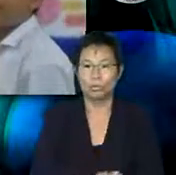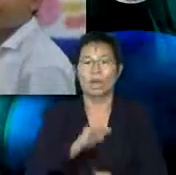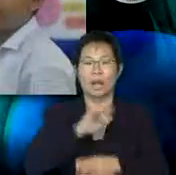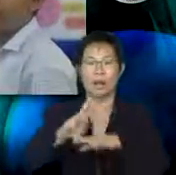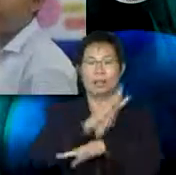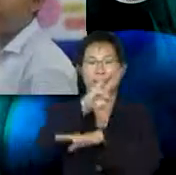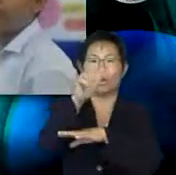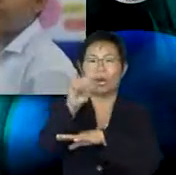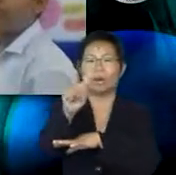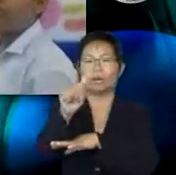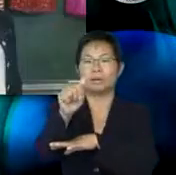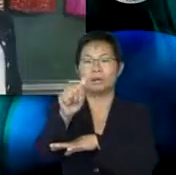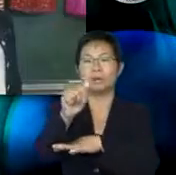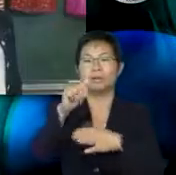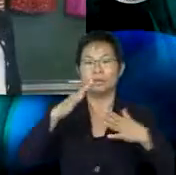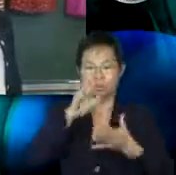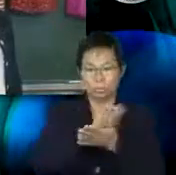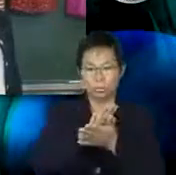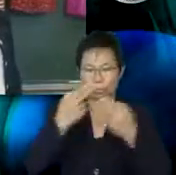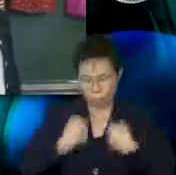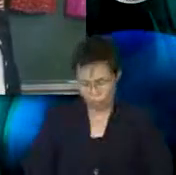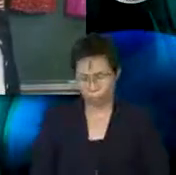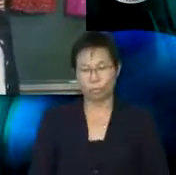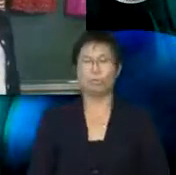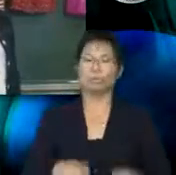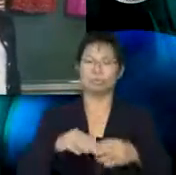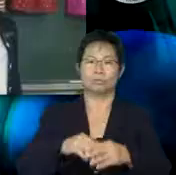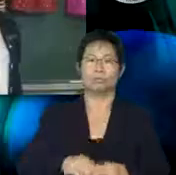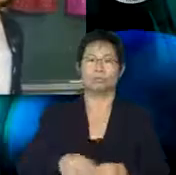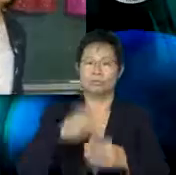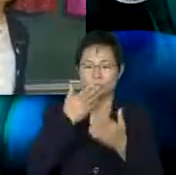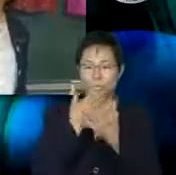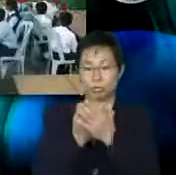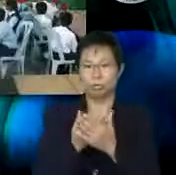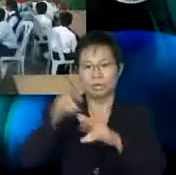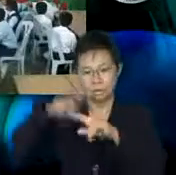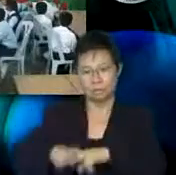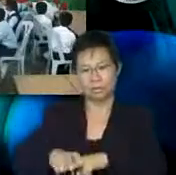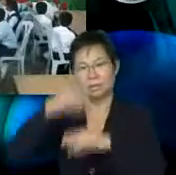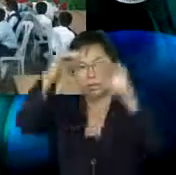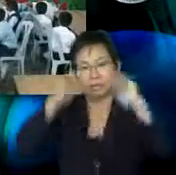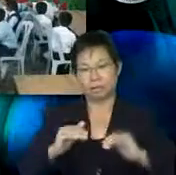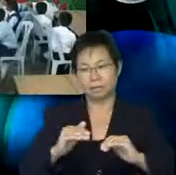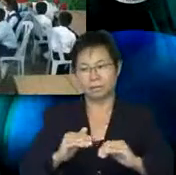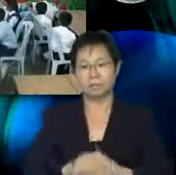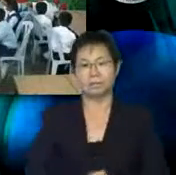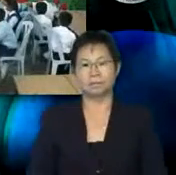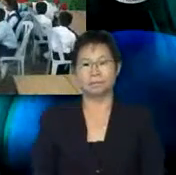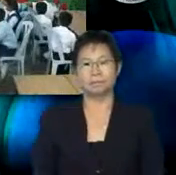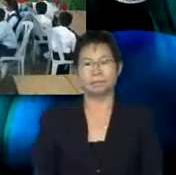I wear a school uniform. Very good, you can sit down. Next.